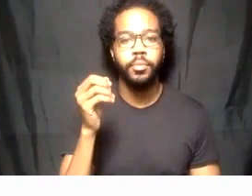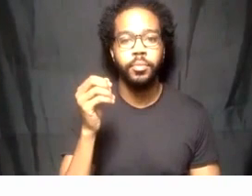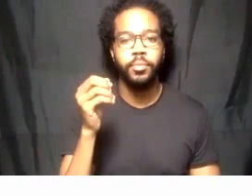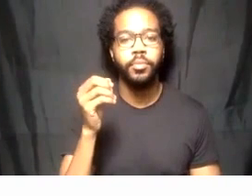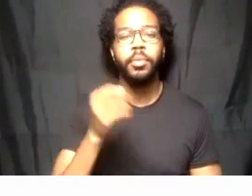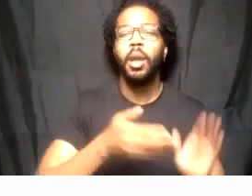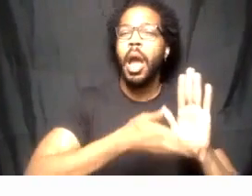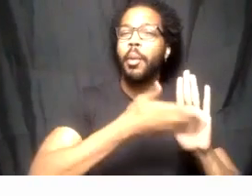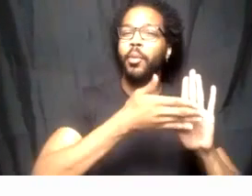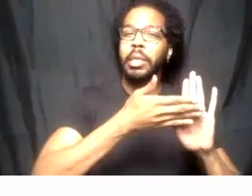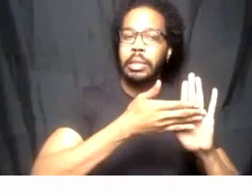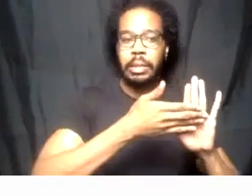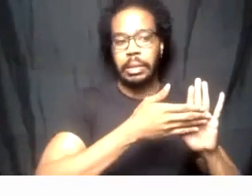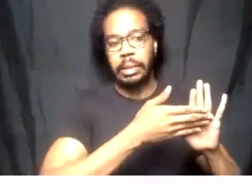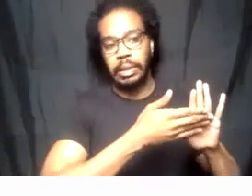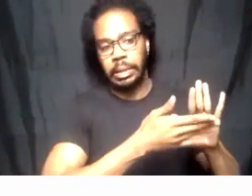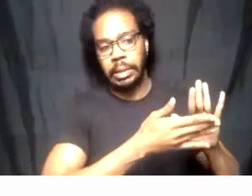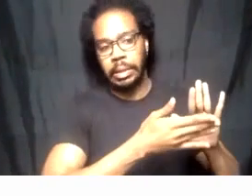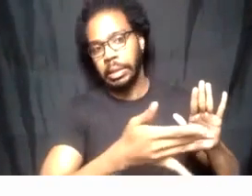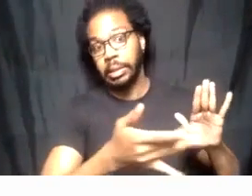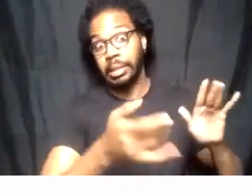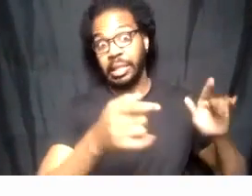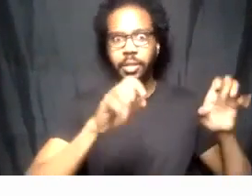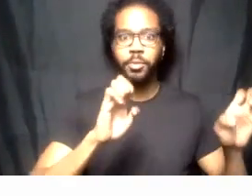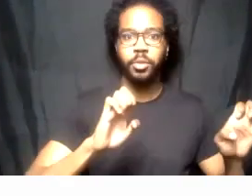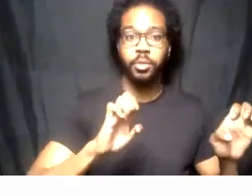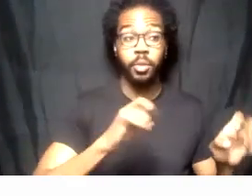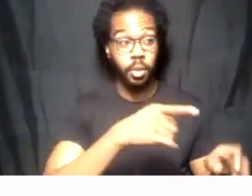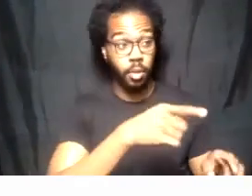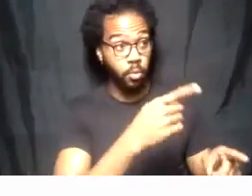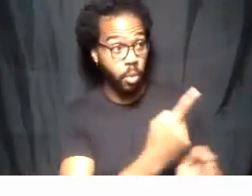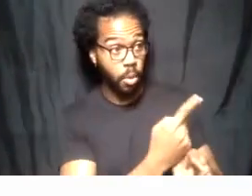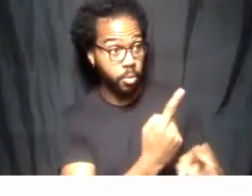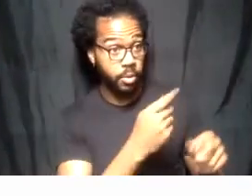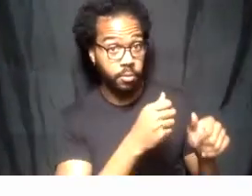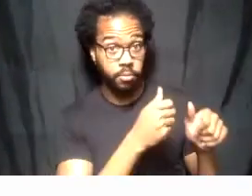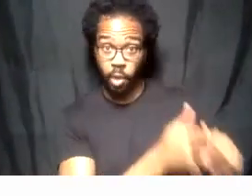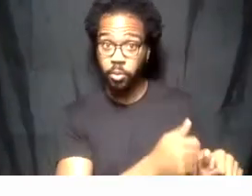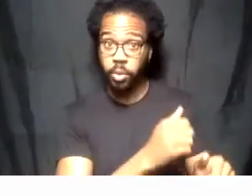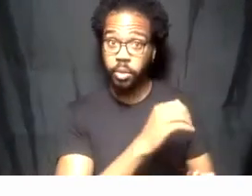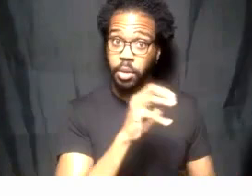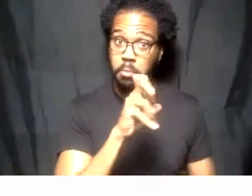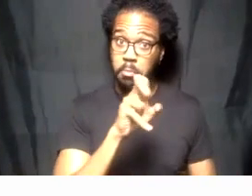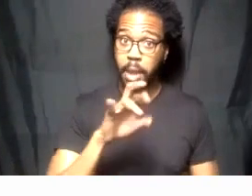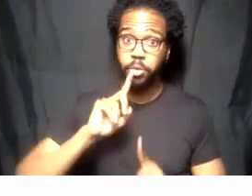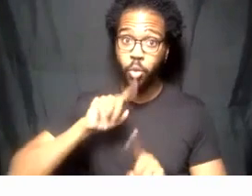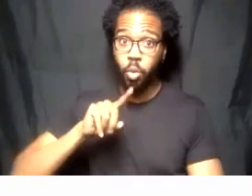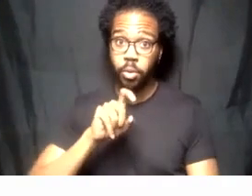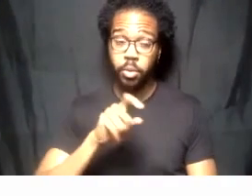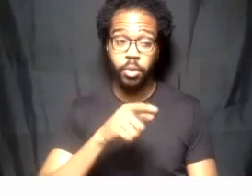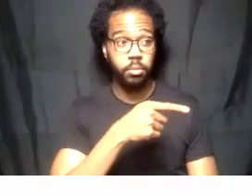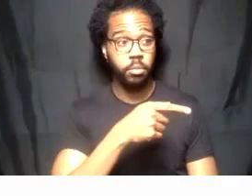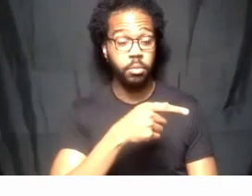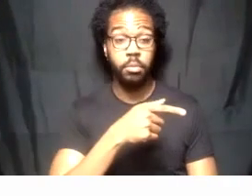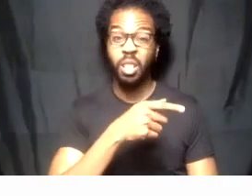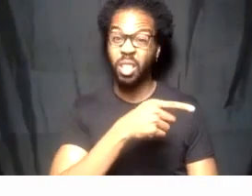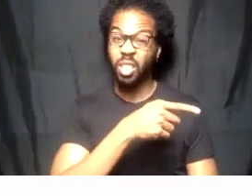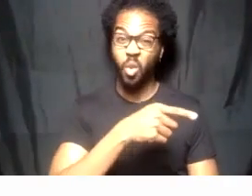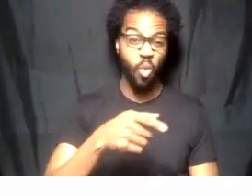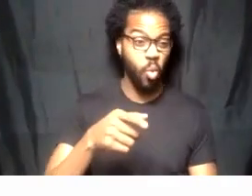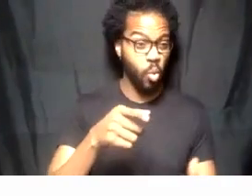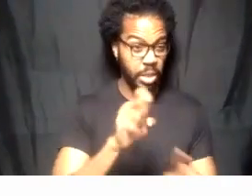operation during the emergency, and whether they're properly following the mayor's order. And in those cases, our first step is